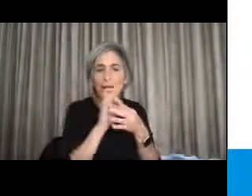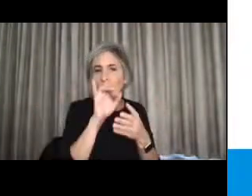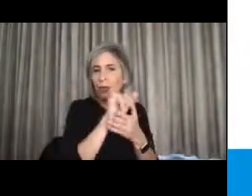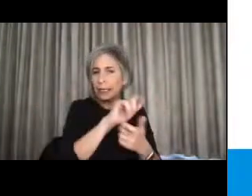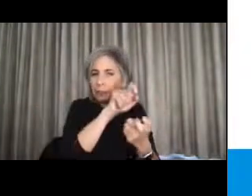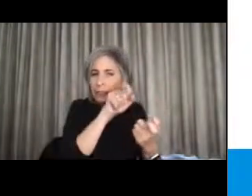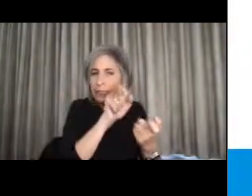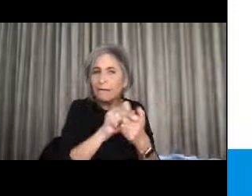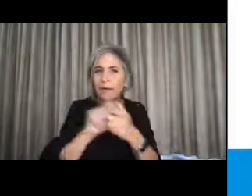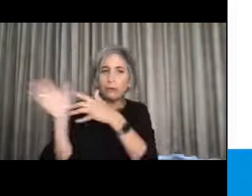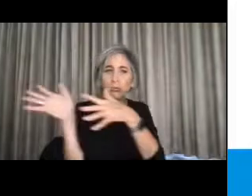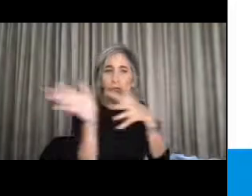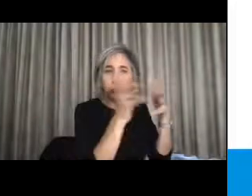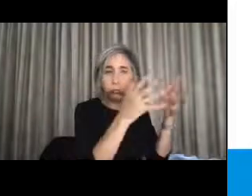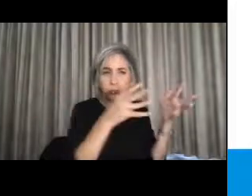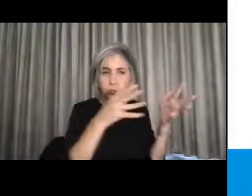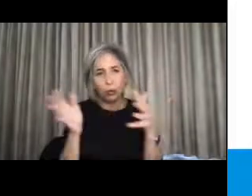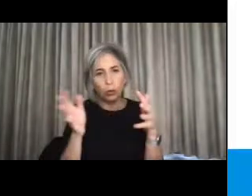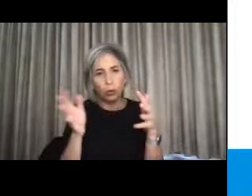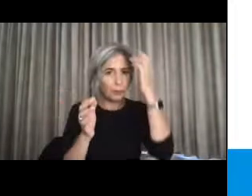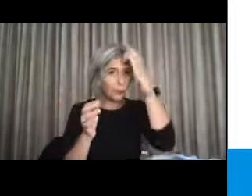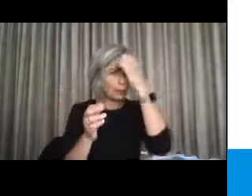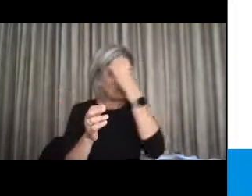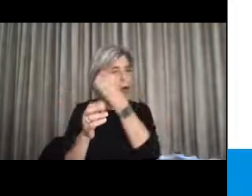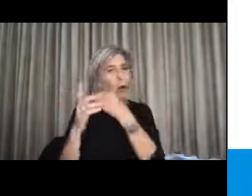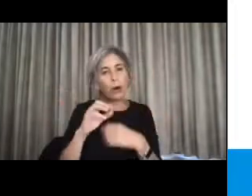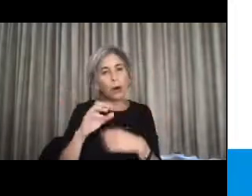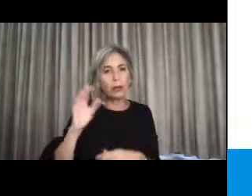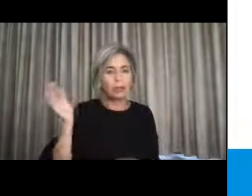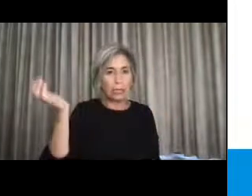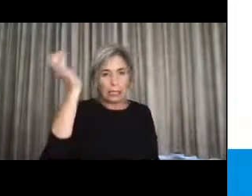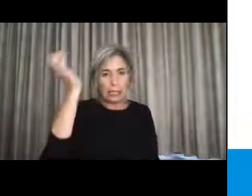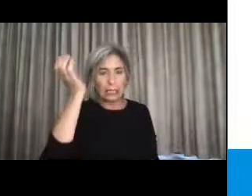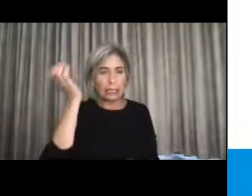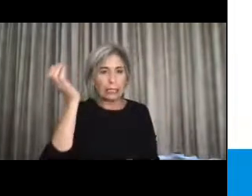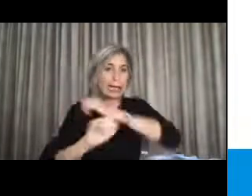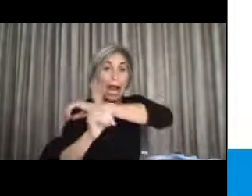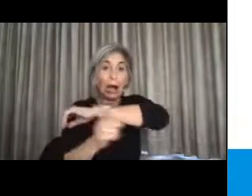specific storm, such as garbage collection, is